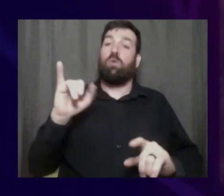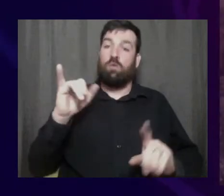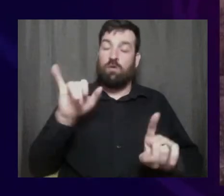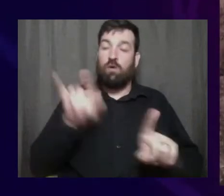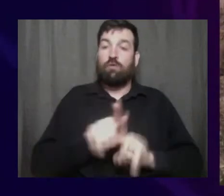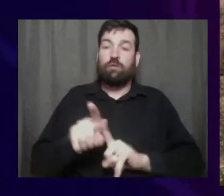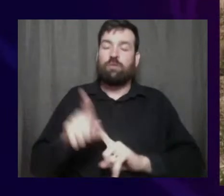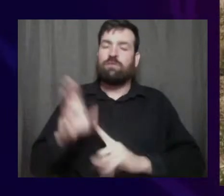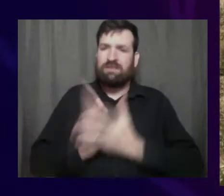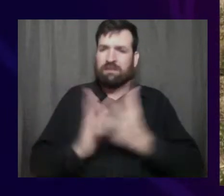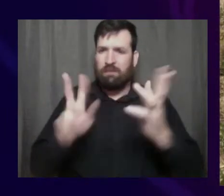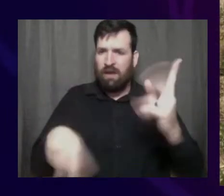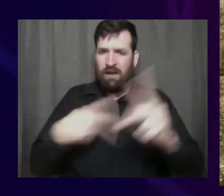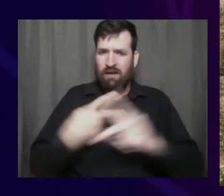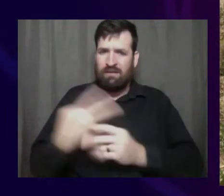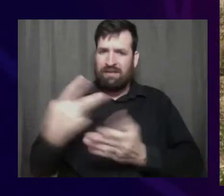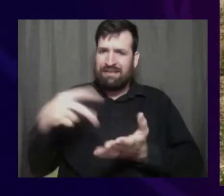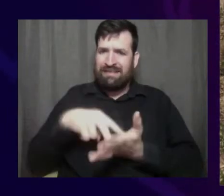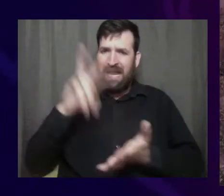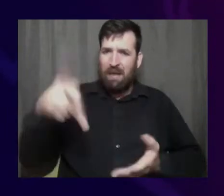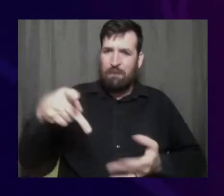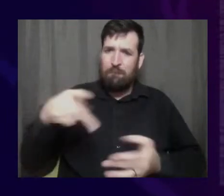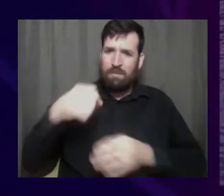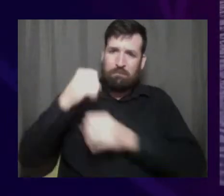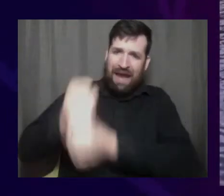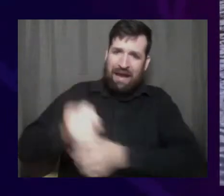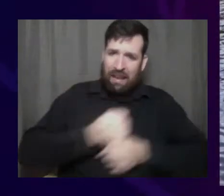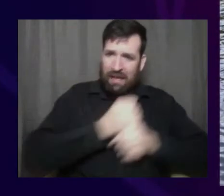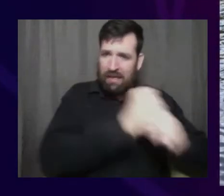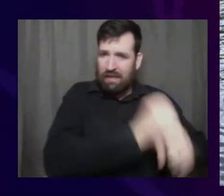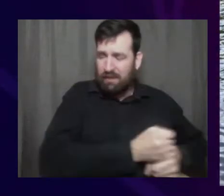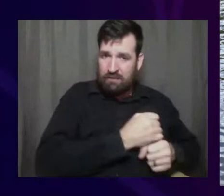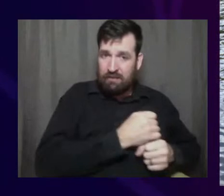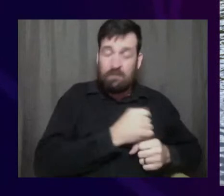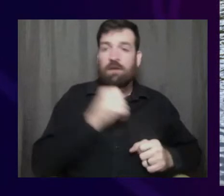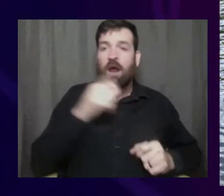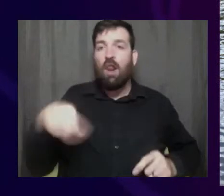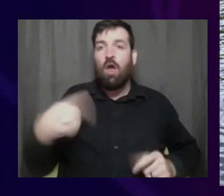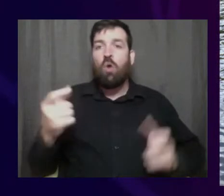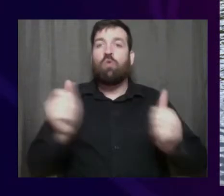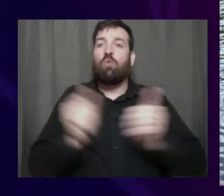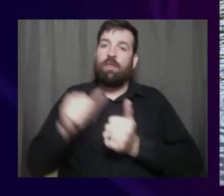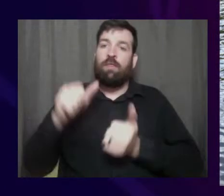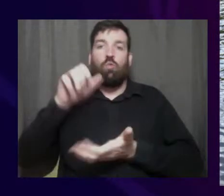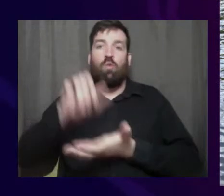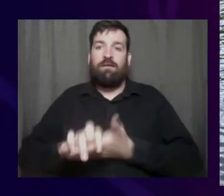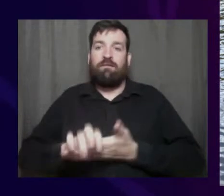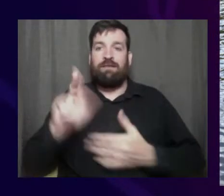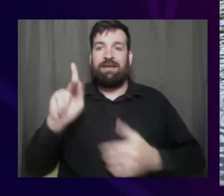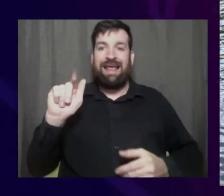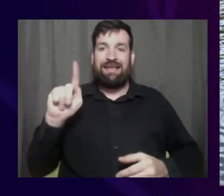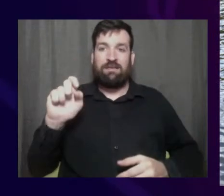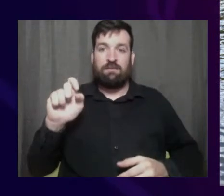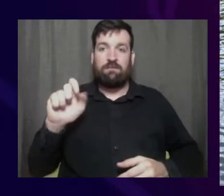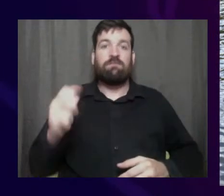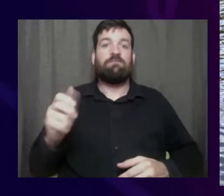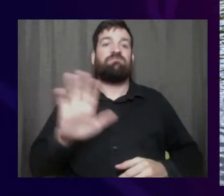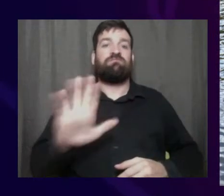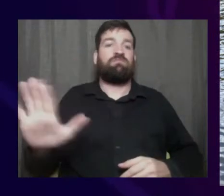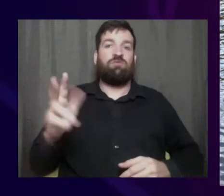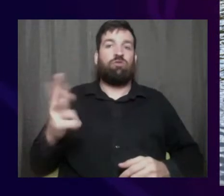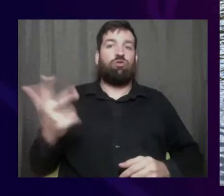of stand-up paddling. And he does all this, by the way, not alone. He does it with his wife, Kate, and their 3 daughters,